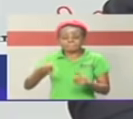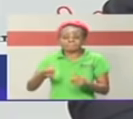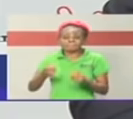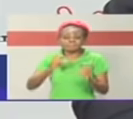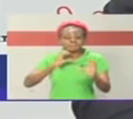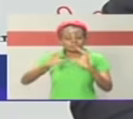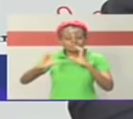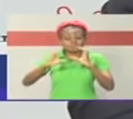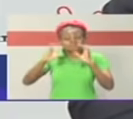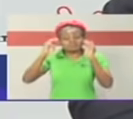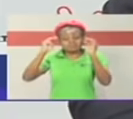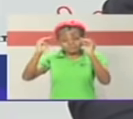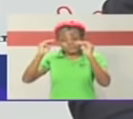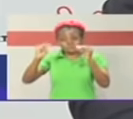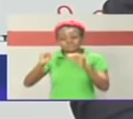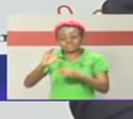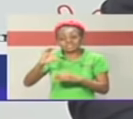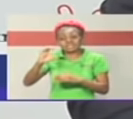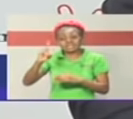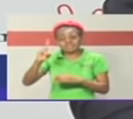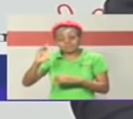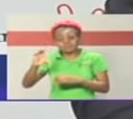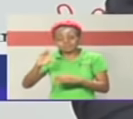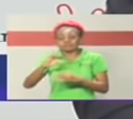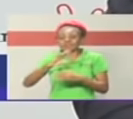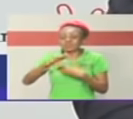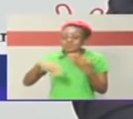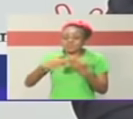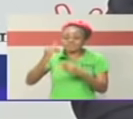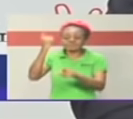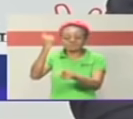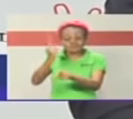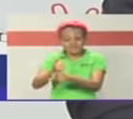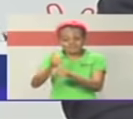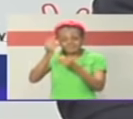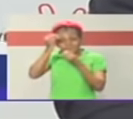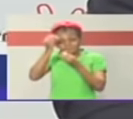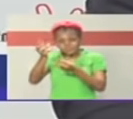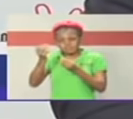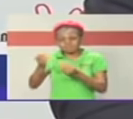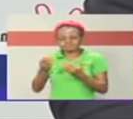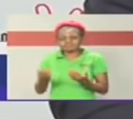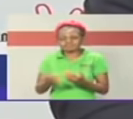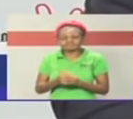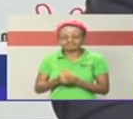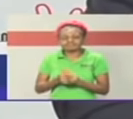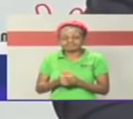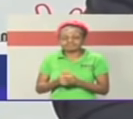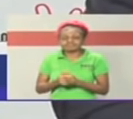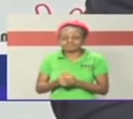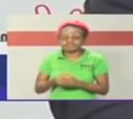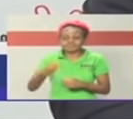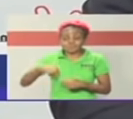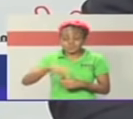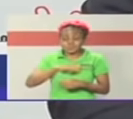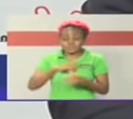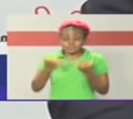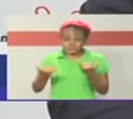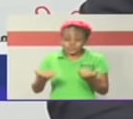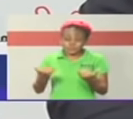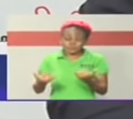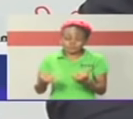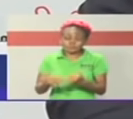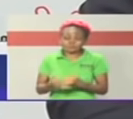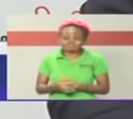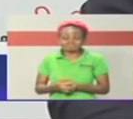Ministry, CDC. They all have accurate and up-to-date information. We have come to the end of today's media